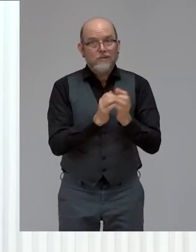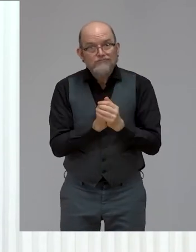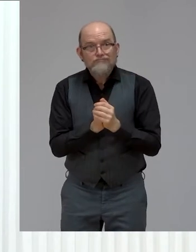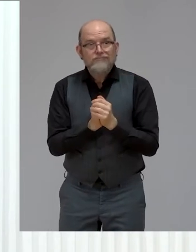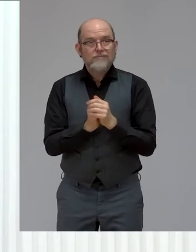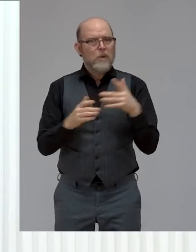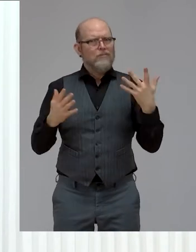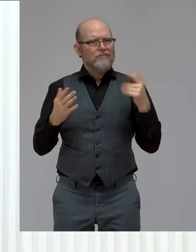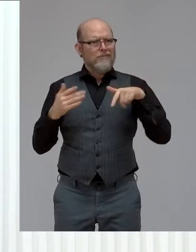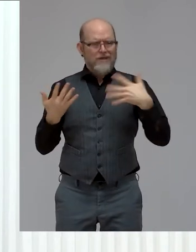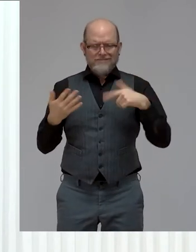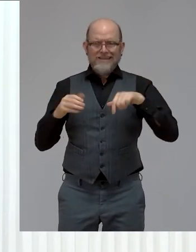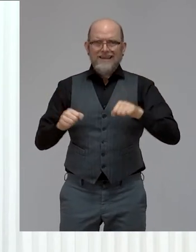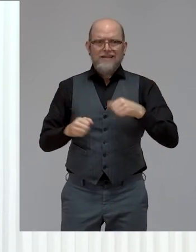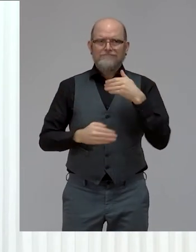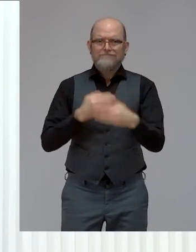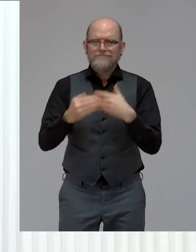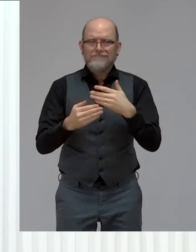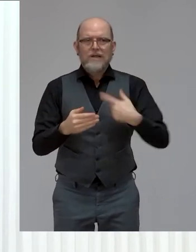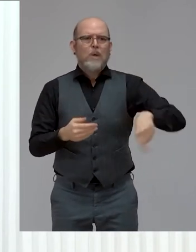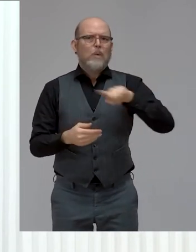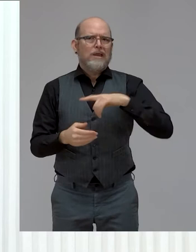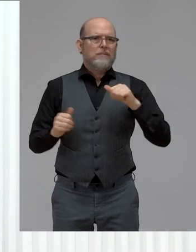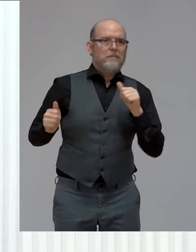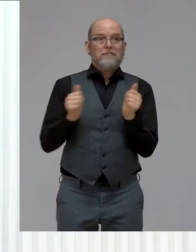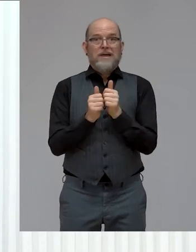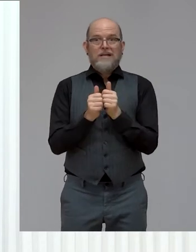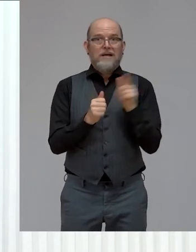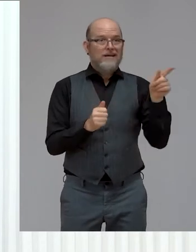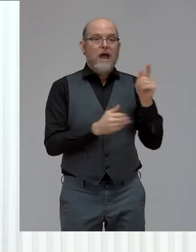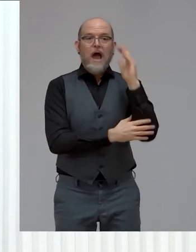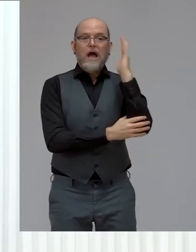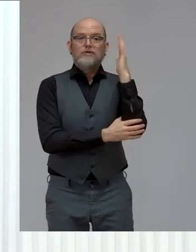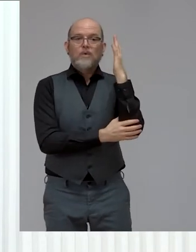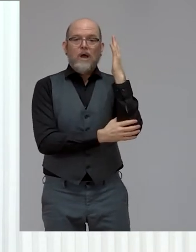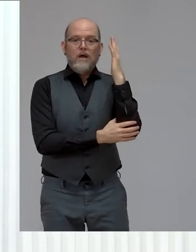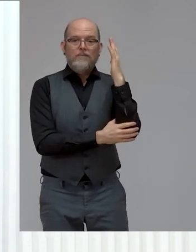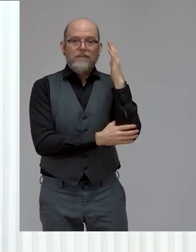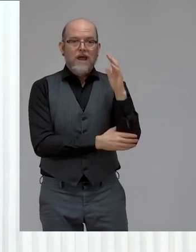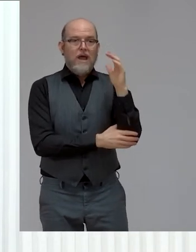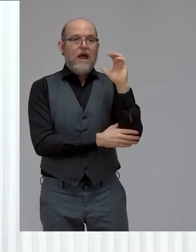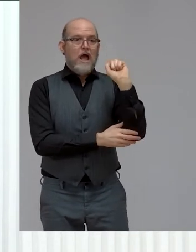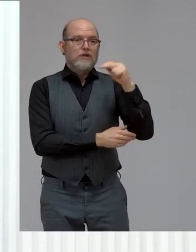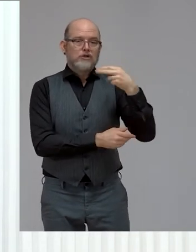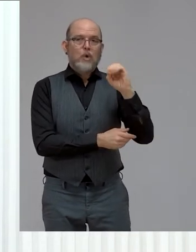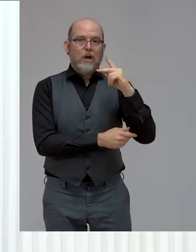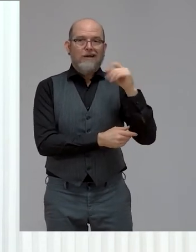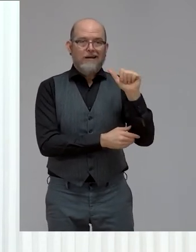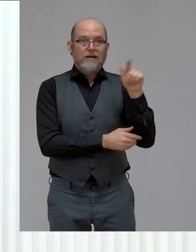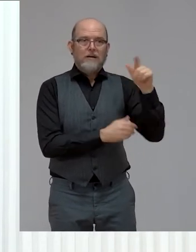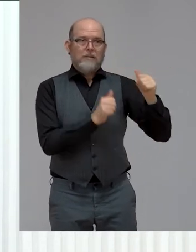we, together with our partner Ashoka, Discubrime, as well as our mentors and scaling